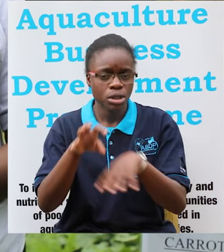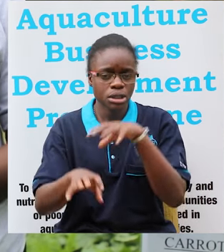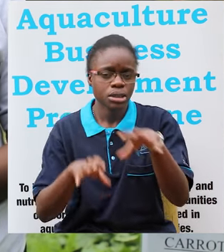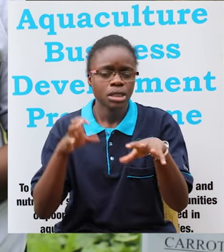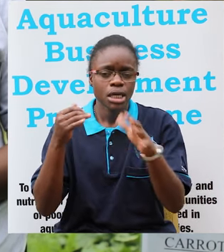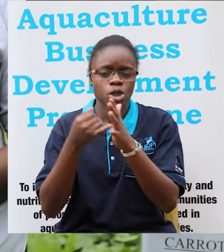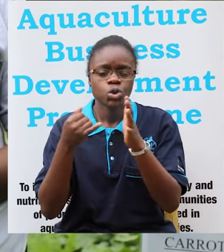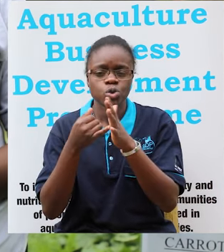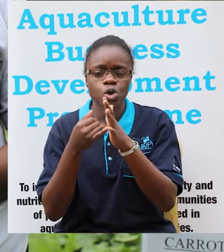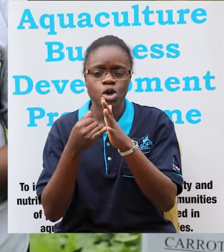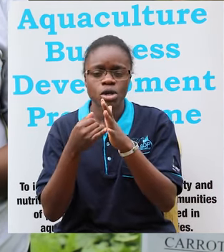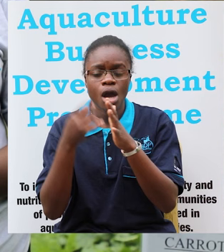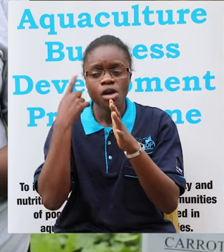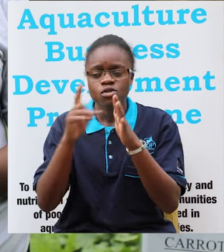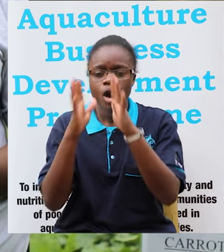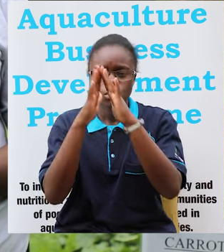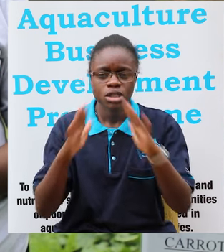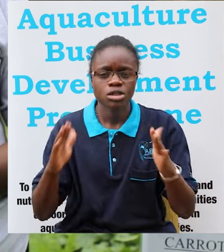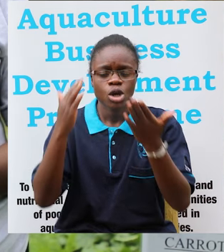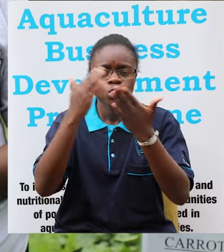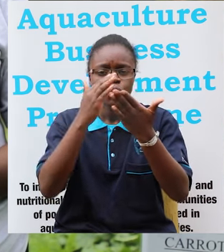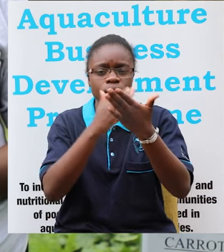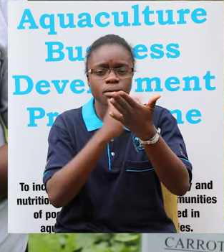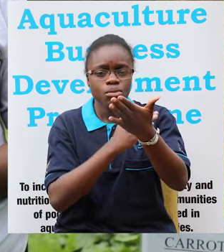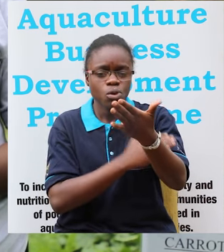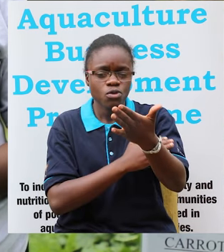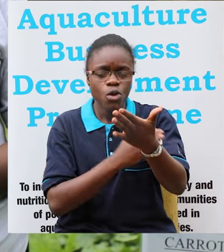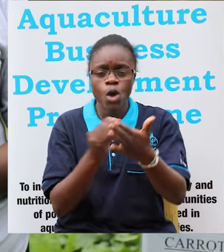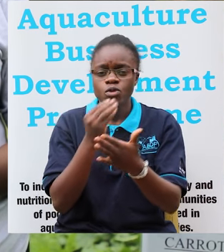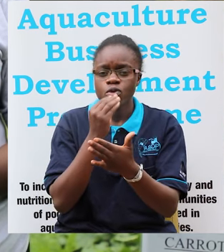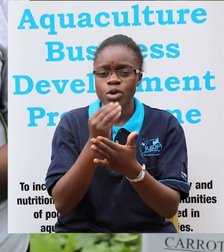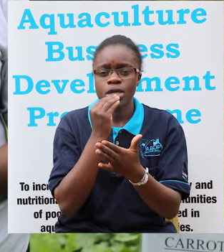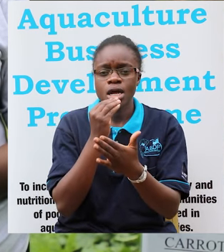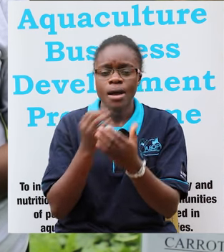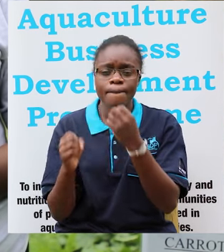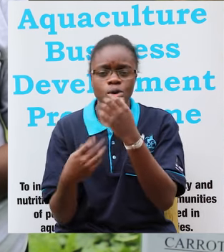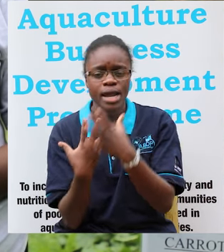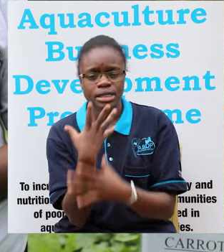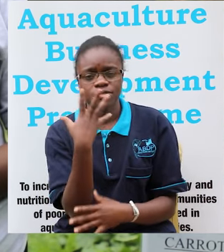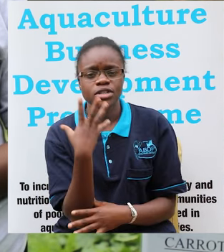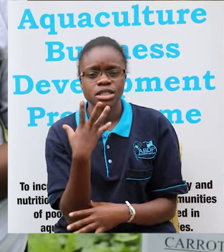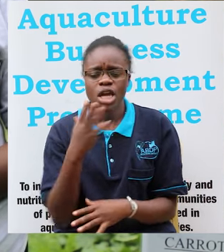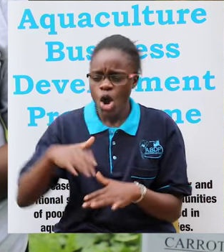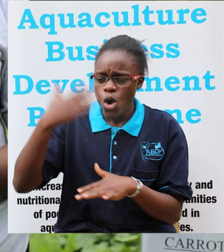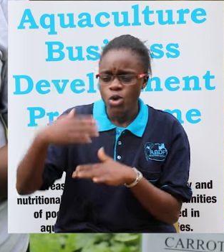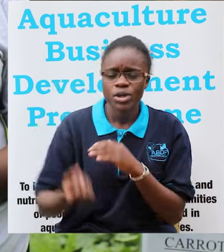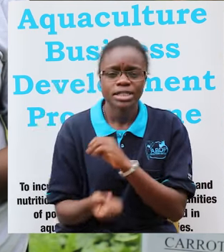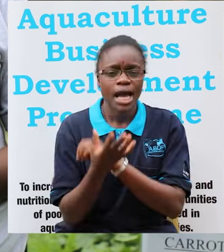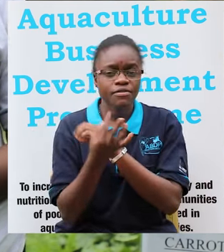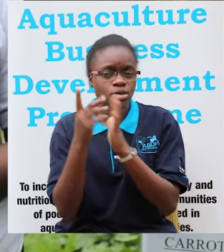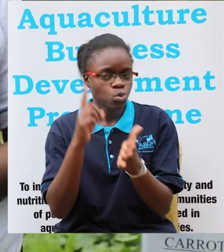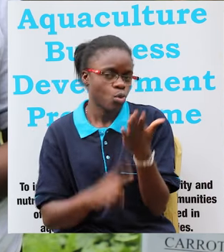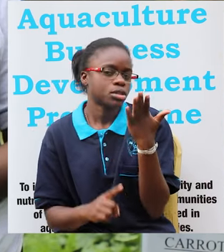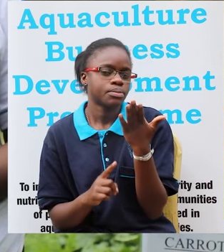is important for household to improve their nutrition, and therefore we